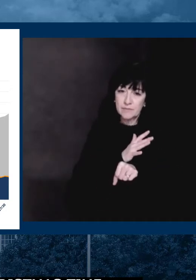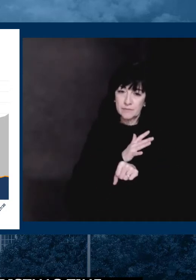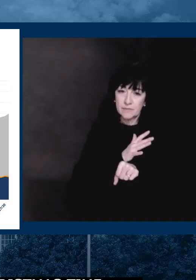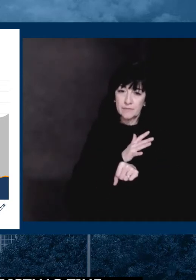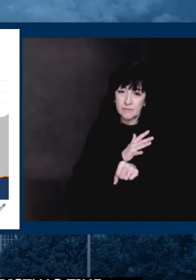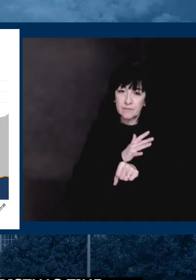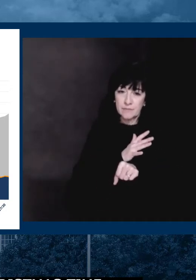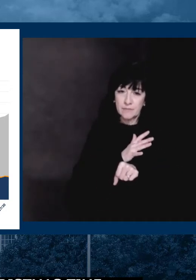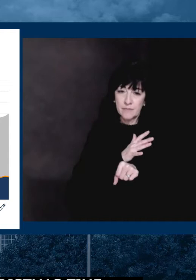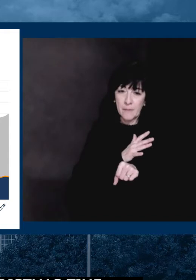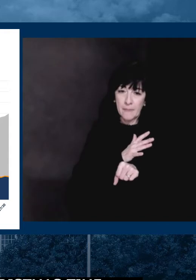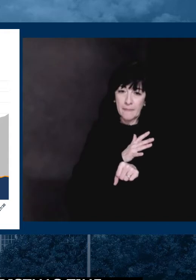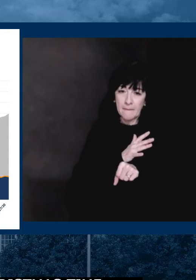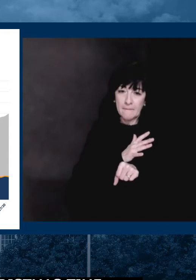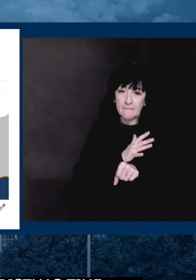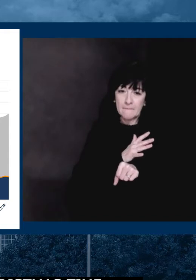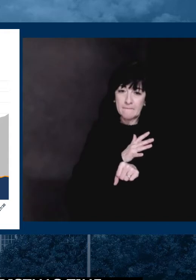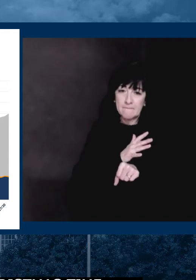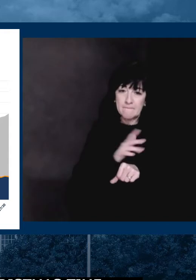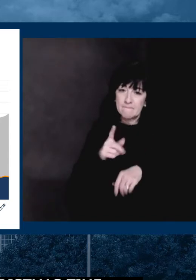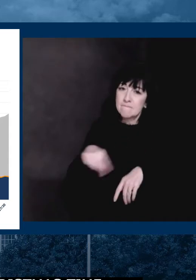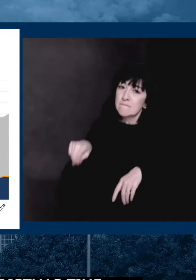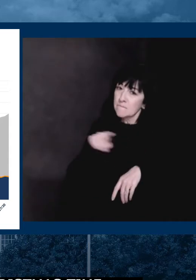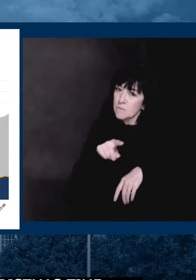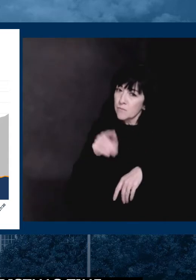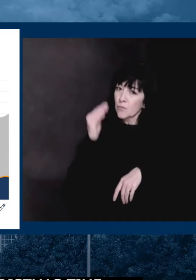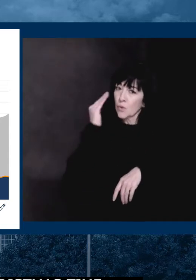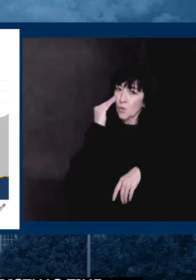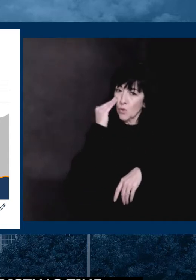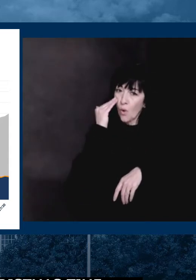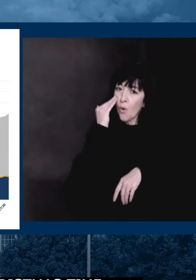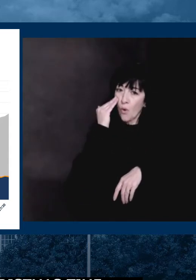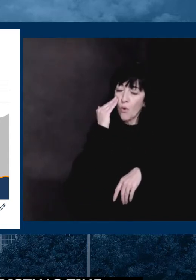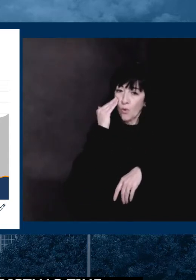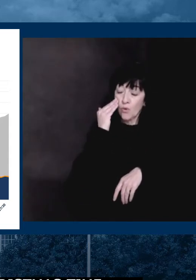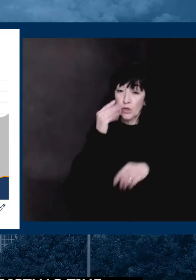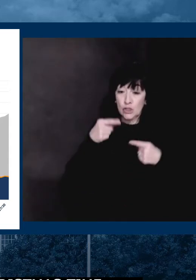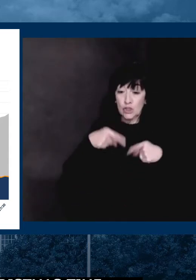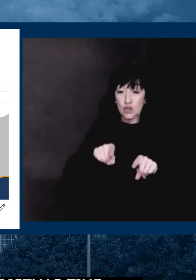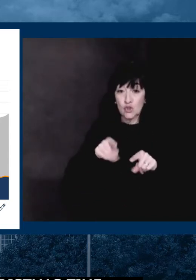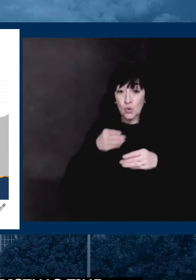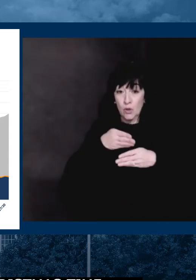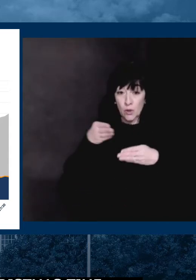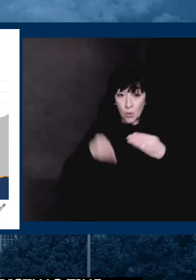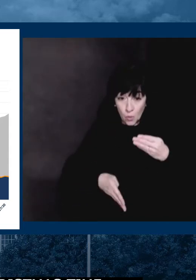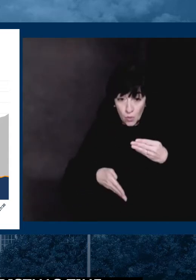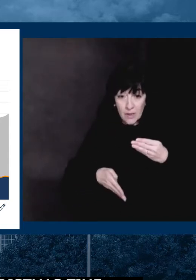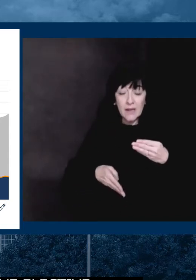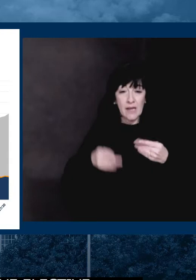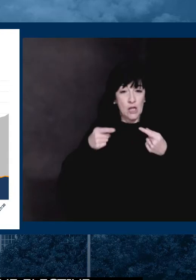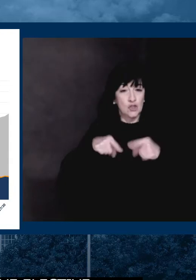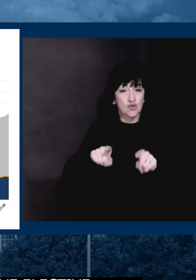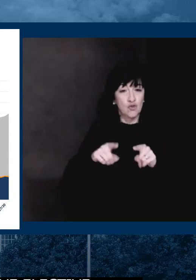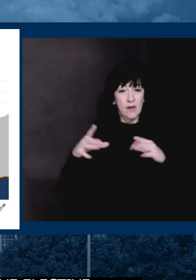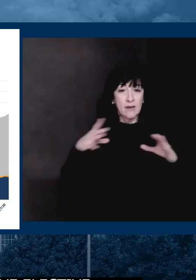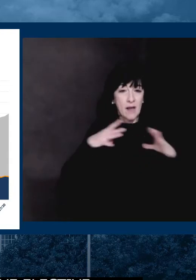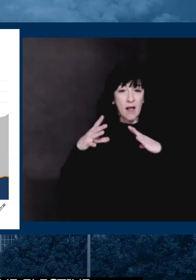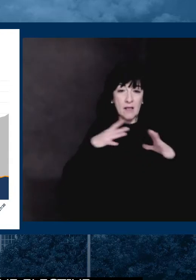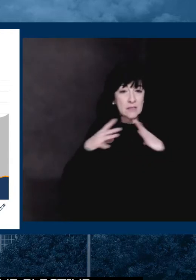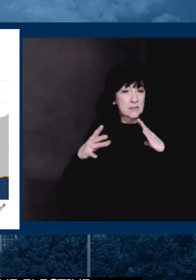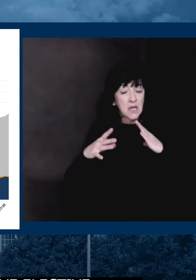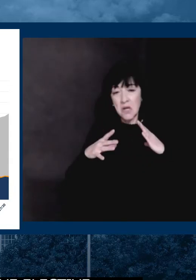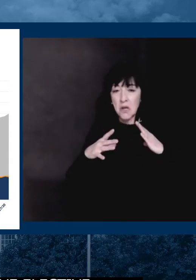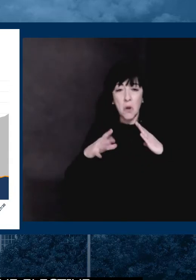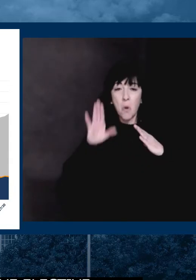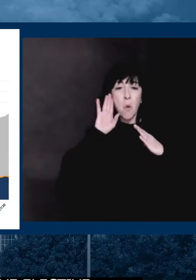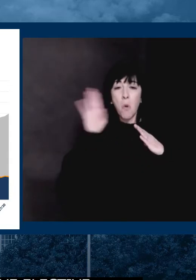public safety community, I'm well aware and know how people over weekends and holidays will put off their own self-care. They will not dial 911